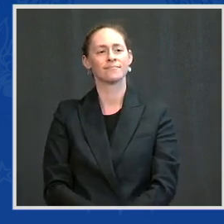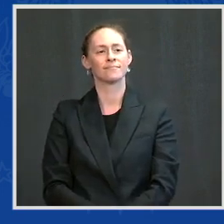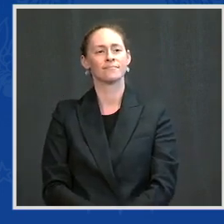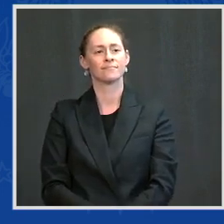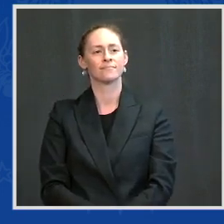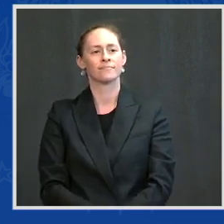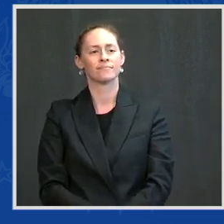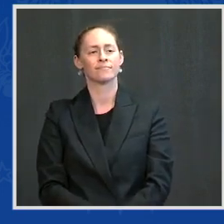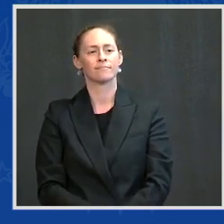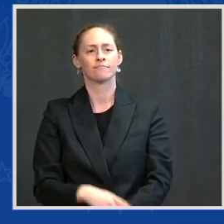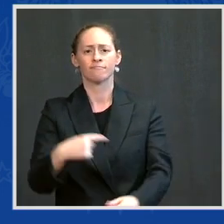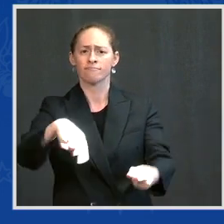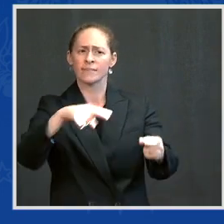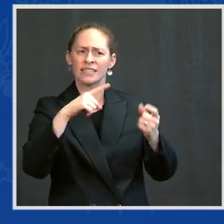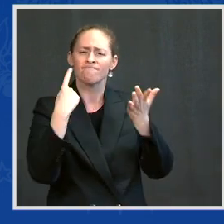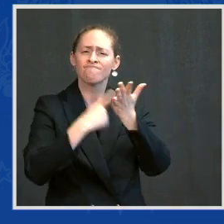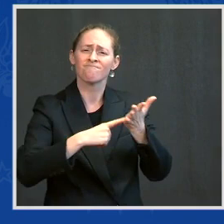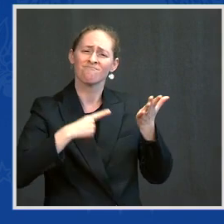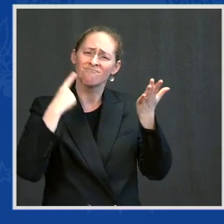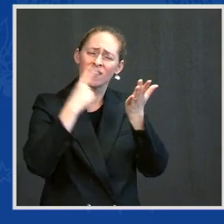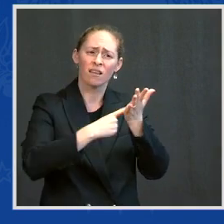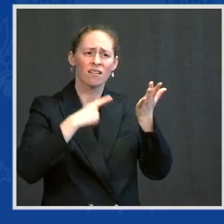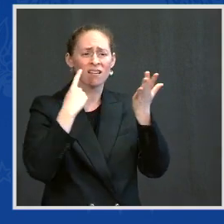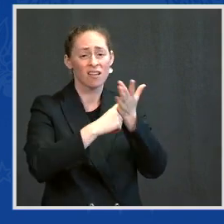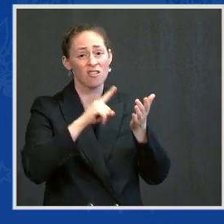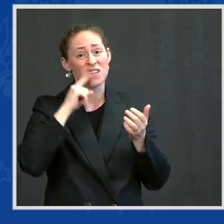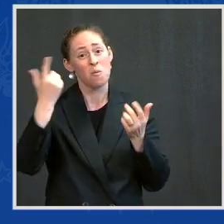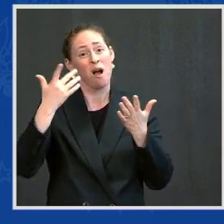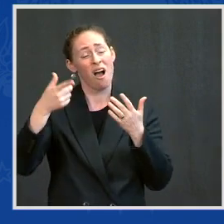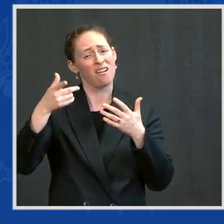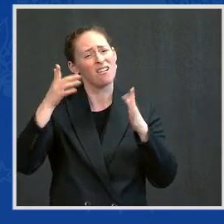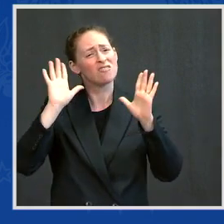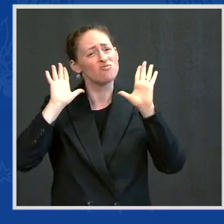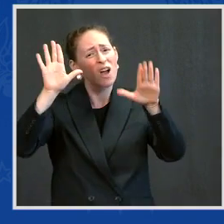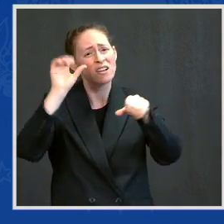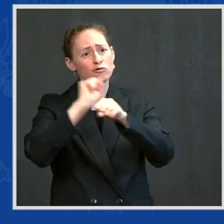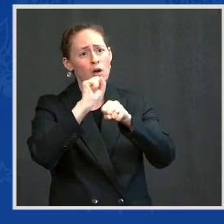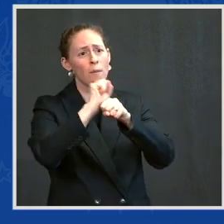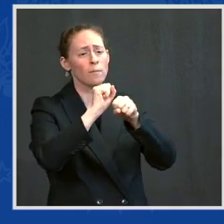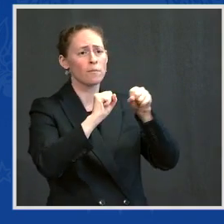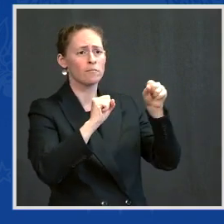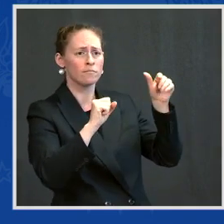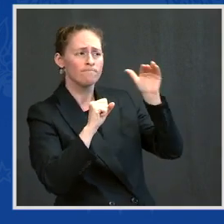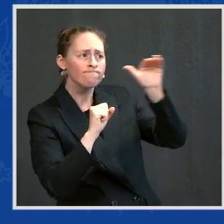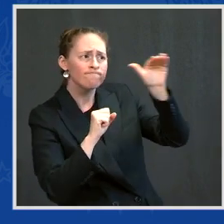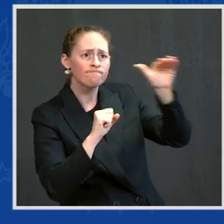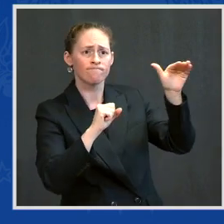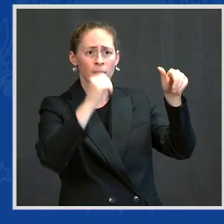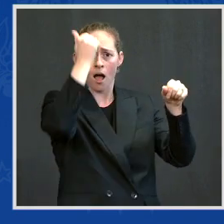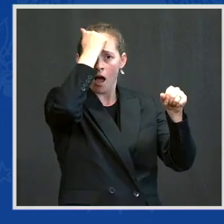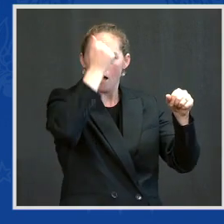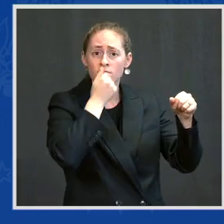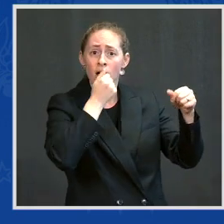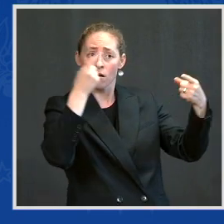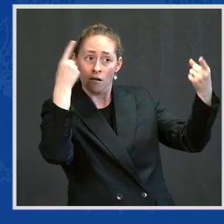job of bringing Hamas to the table and getting them to agree to a ceasefire as well.